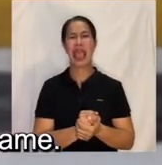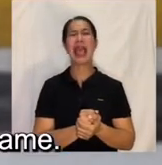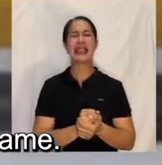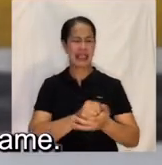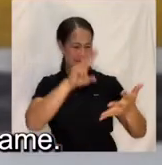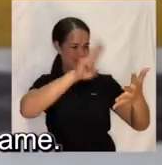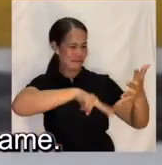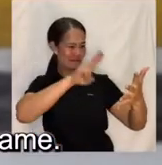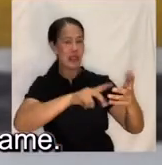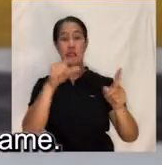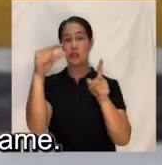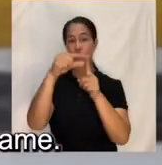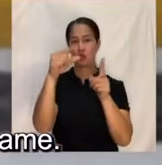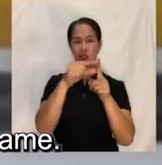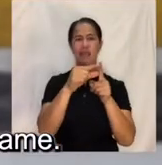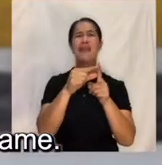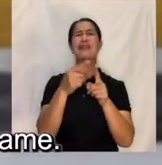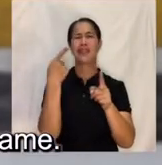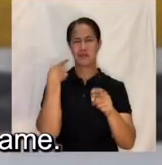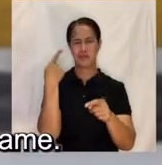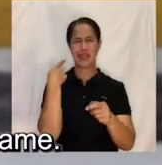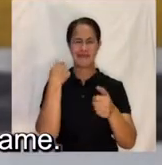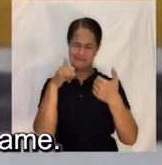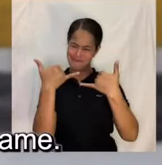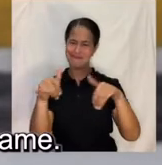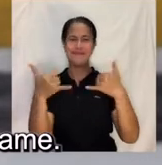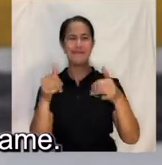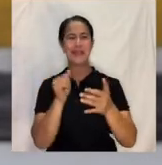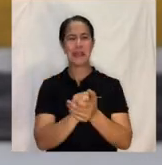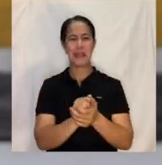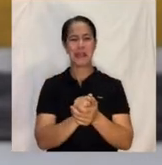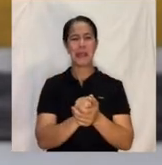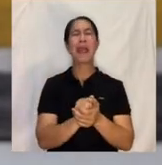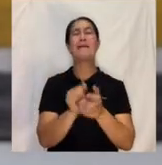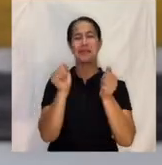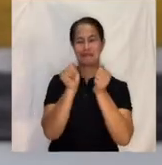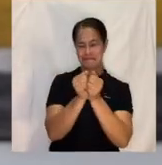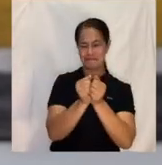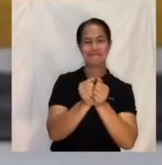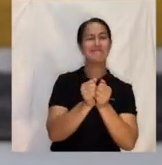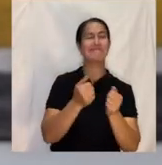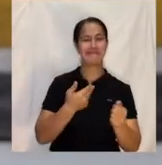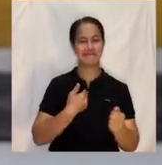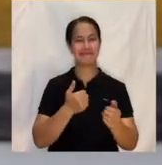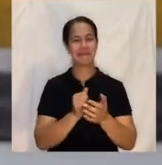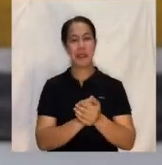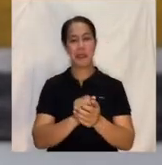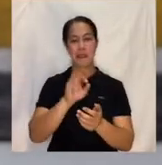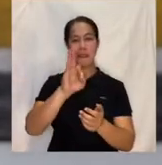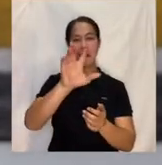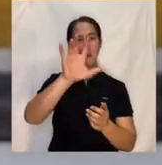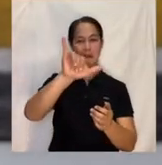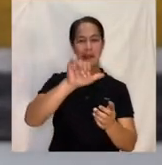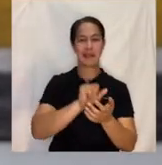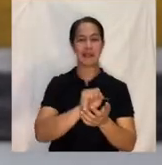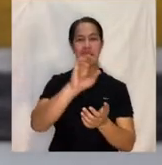Let us read again the words that we had in our game. Please read with me.